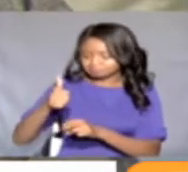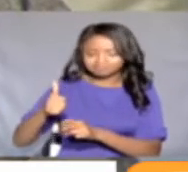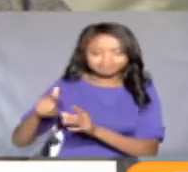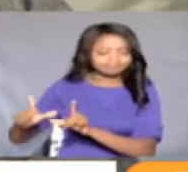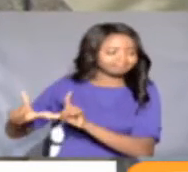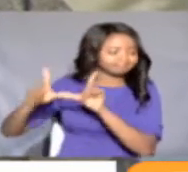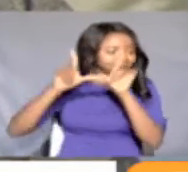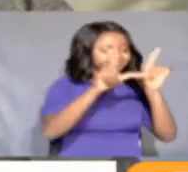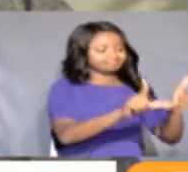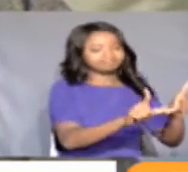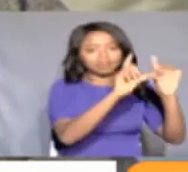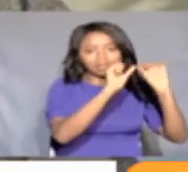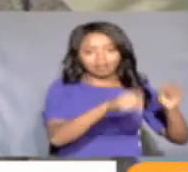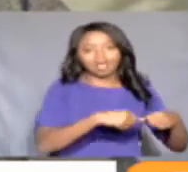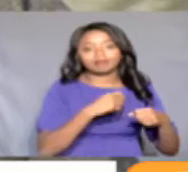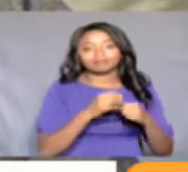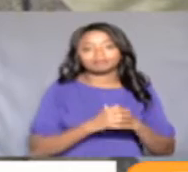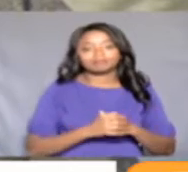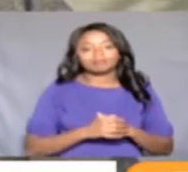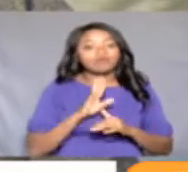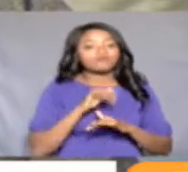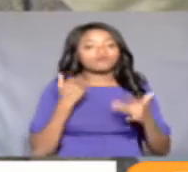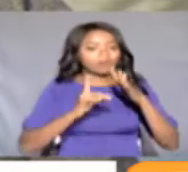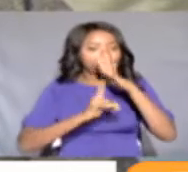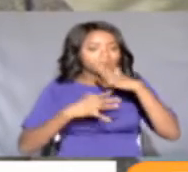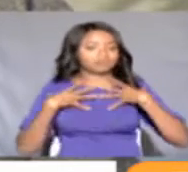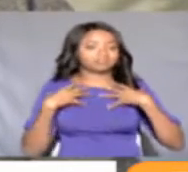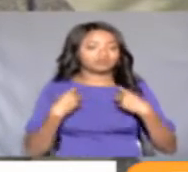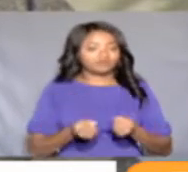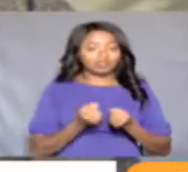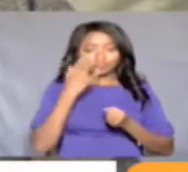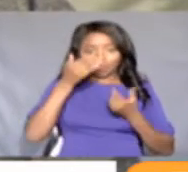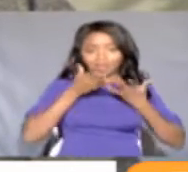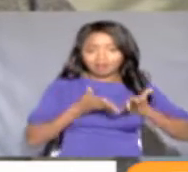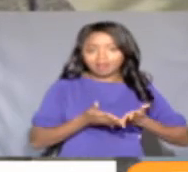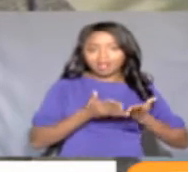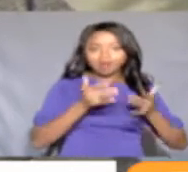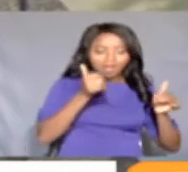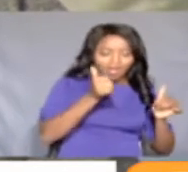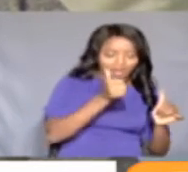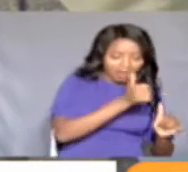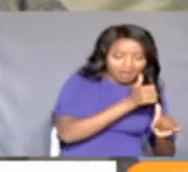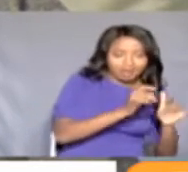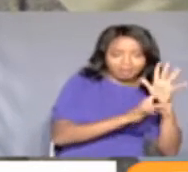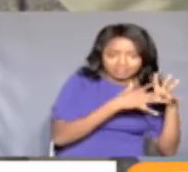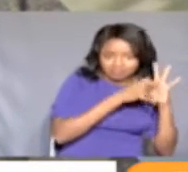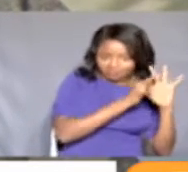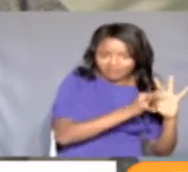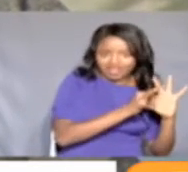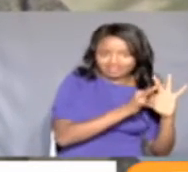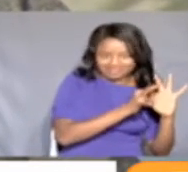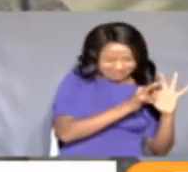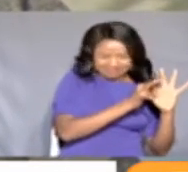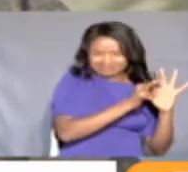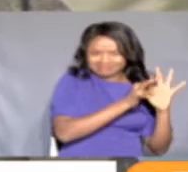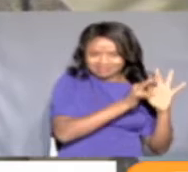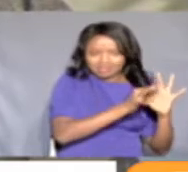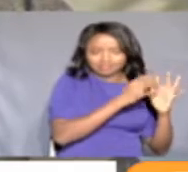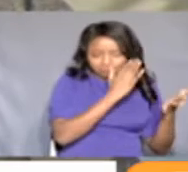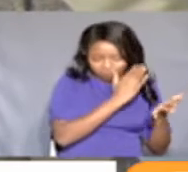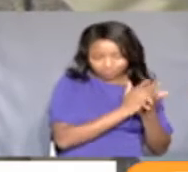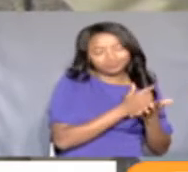registered by the Ministry of Health. Ministry of Health. Because currently they are under the culture, and this is a culture, we